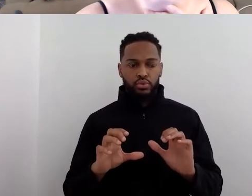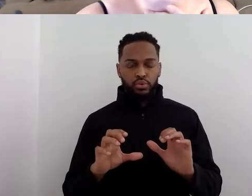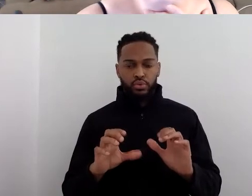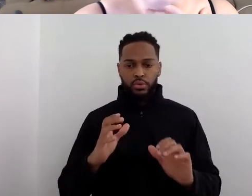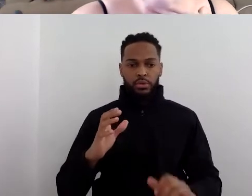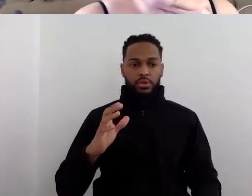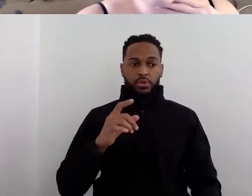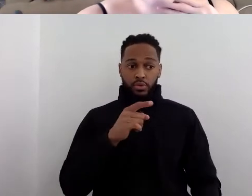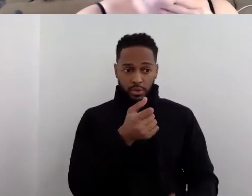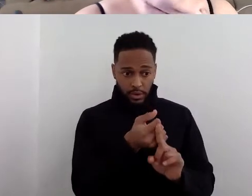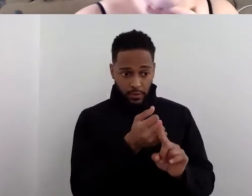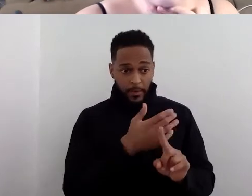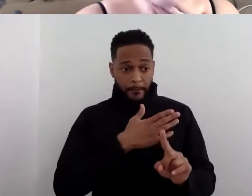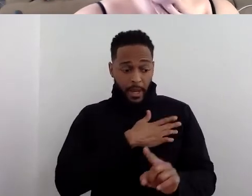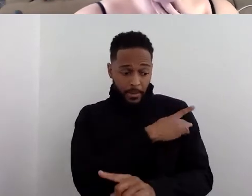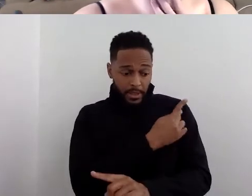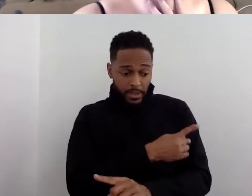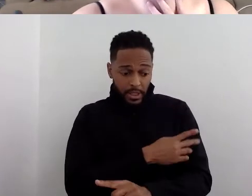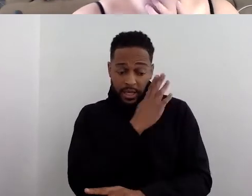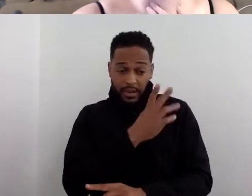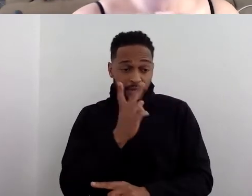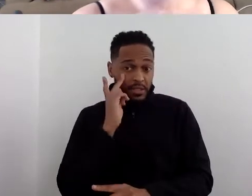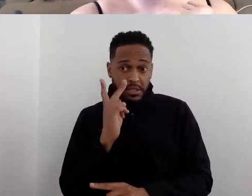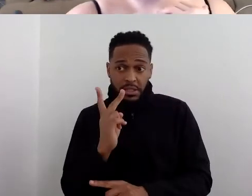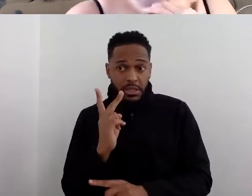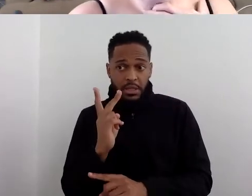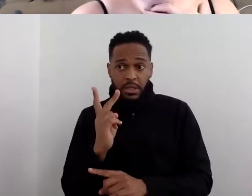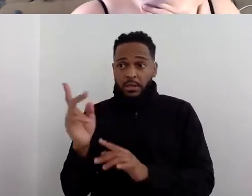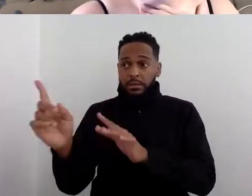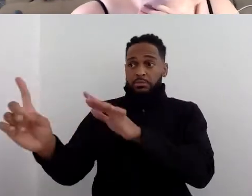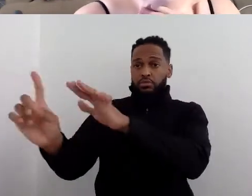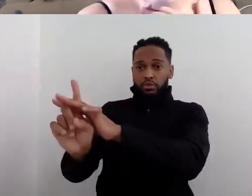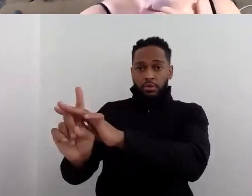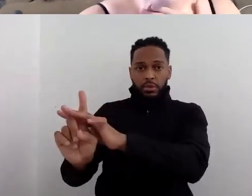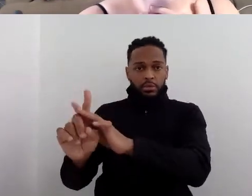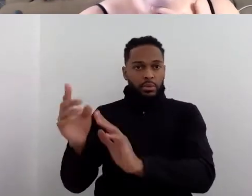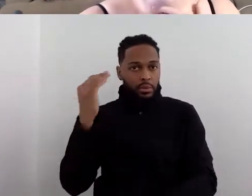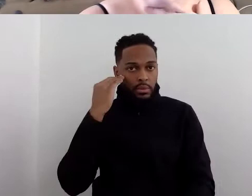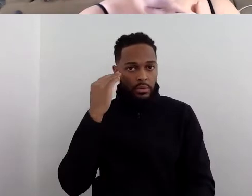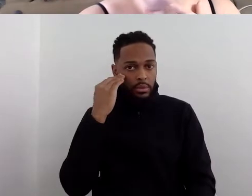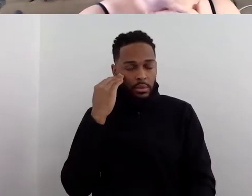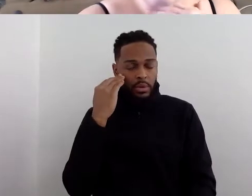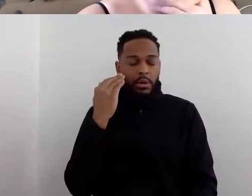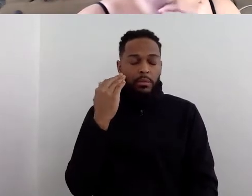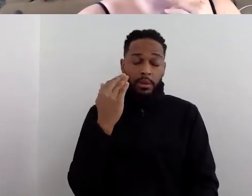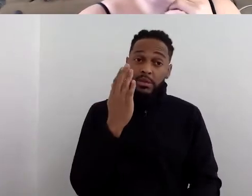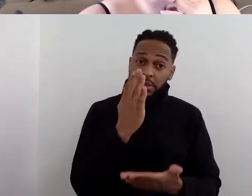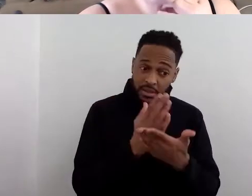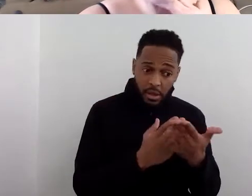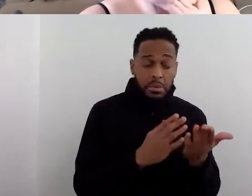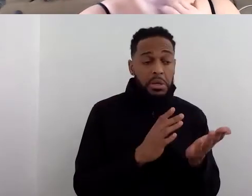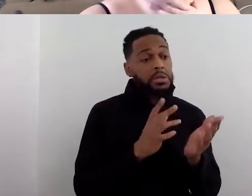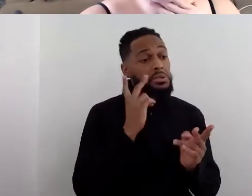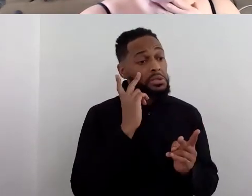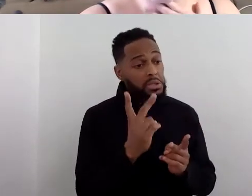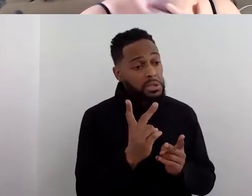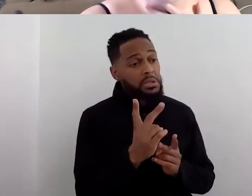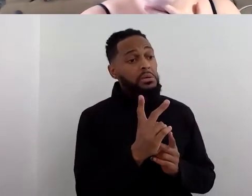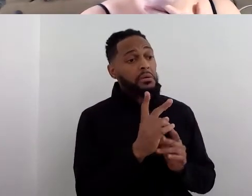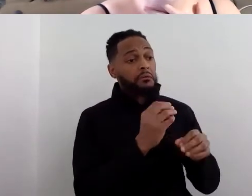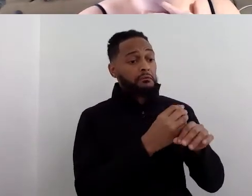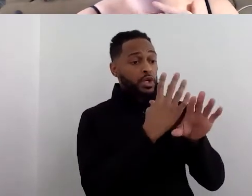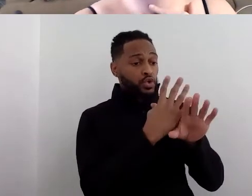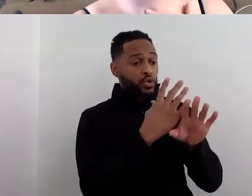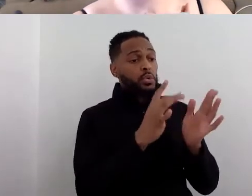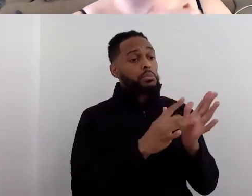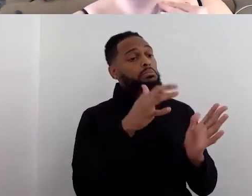there's probably a good amount of my patients that I can see over video a good amount of the time, and then every now and then they come in person. So I think that